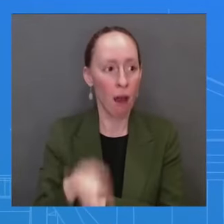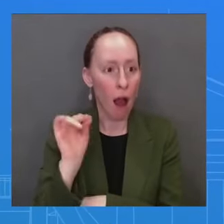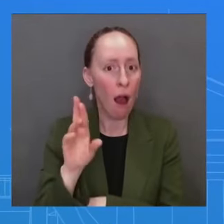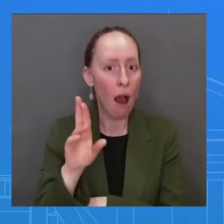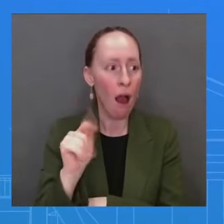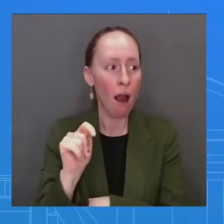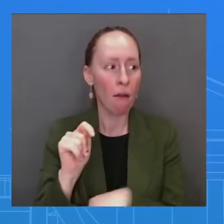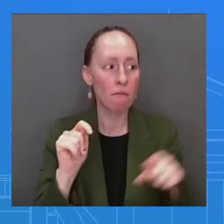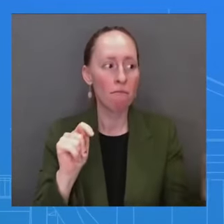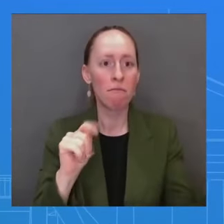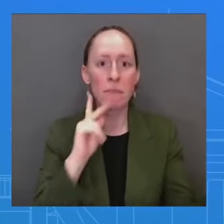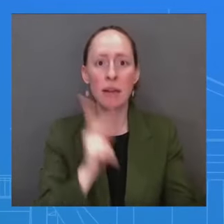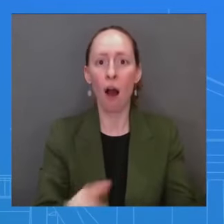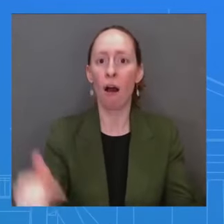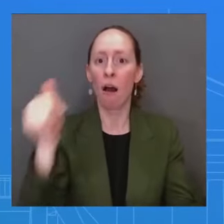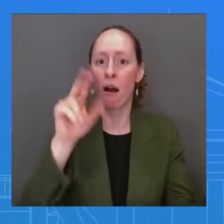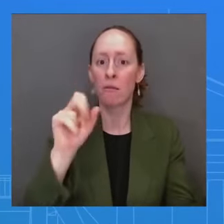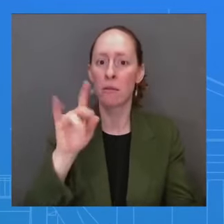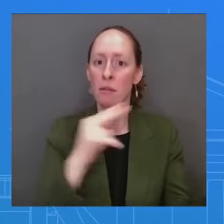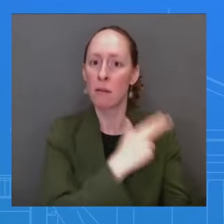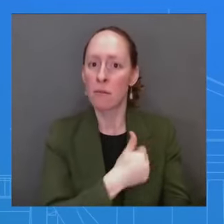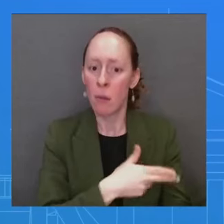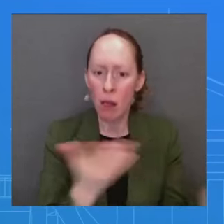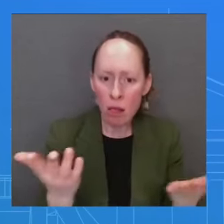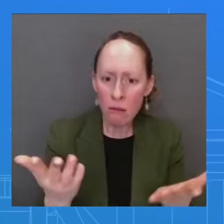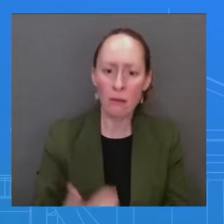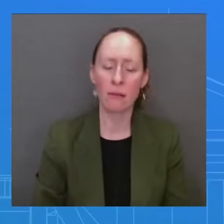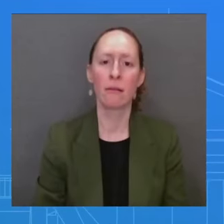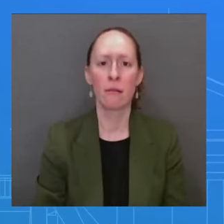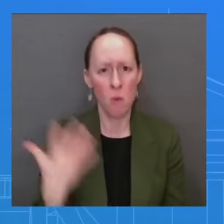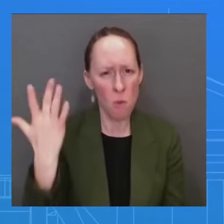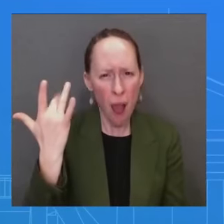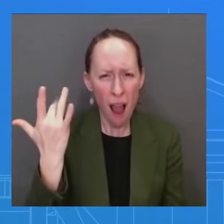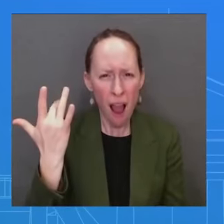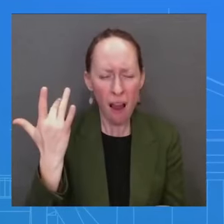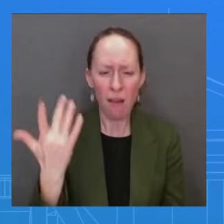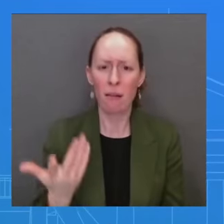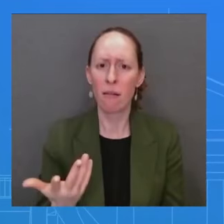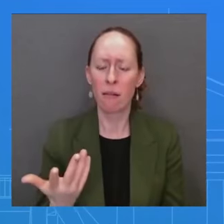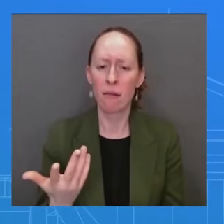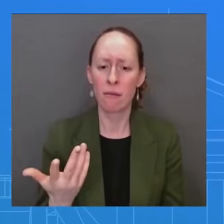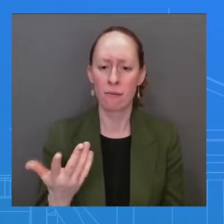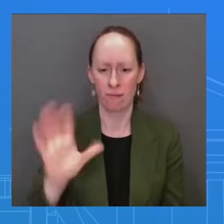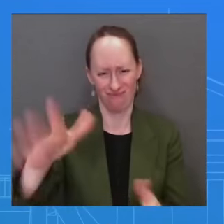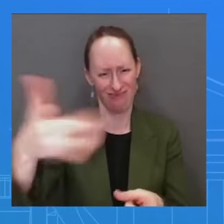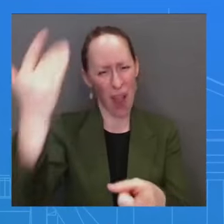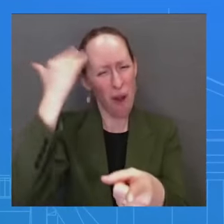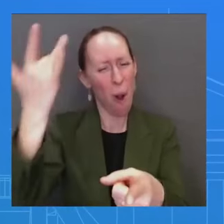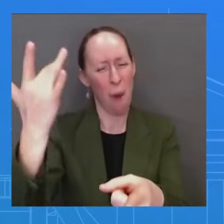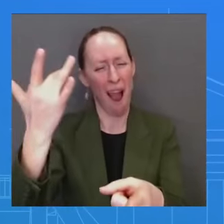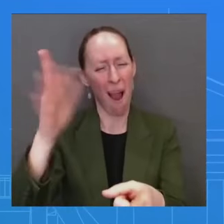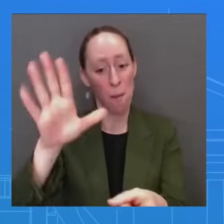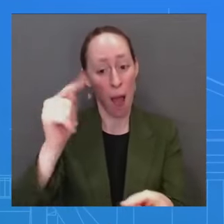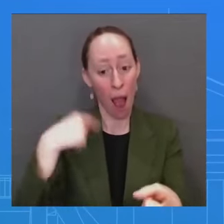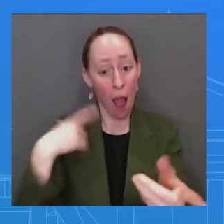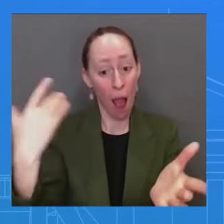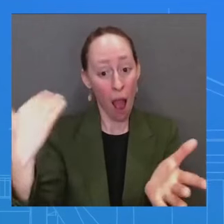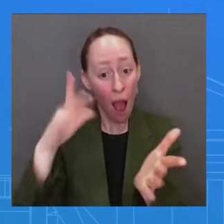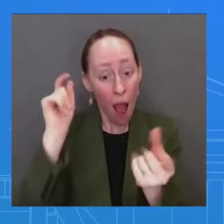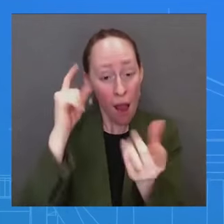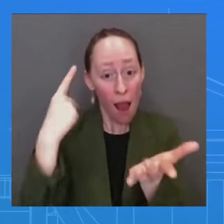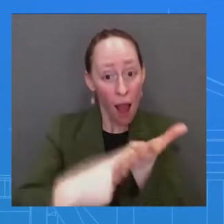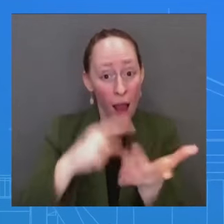Yes, of course he wanted to know why the secretary was in the hospital. But I'm not going to detail each and every phone conversation that we've been